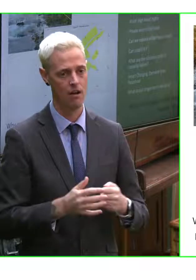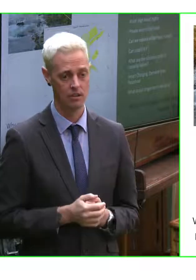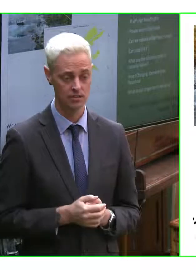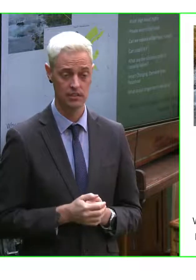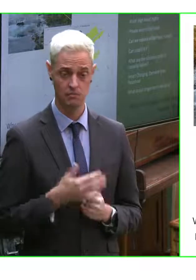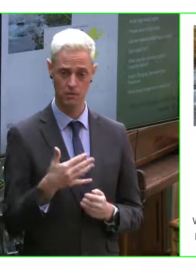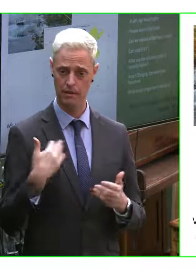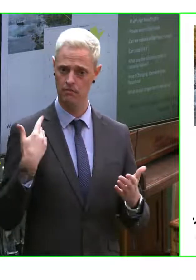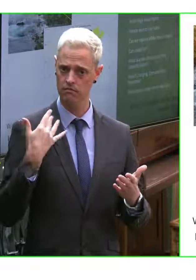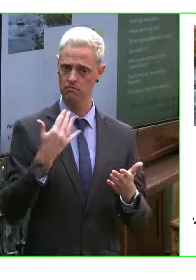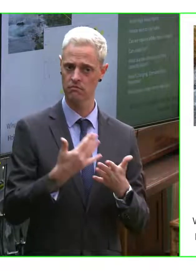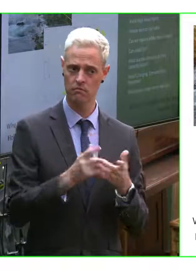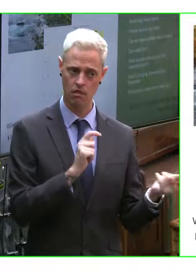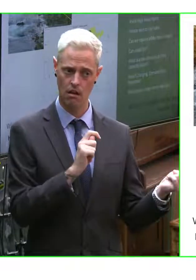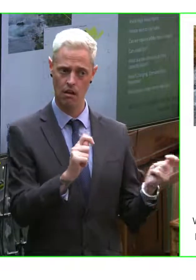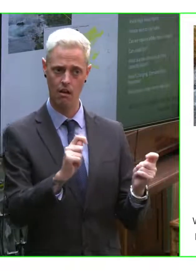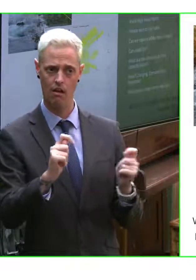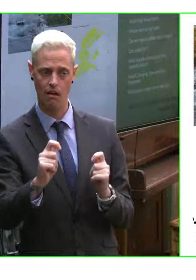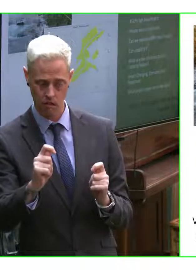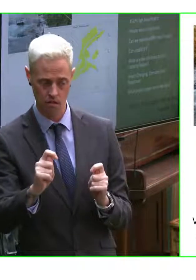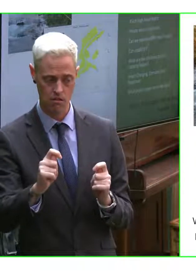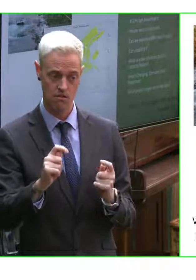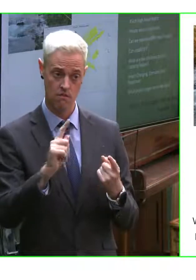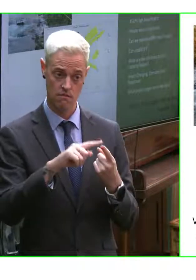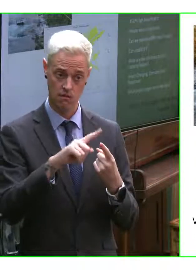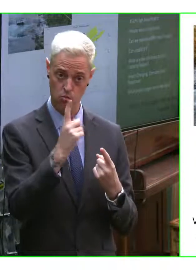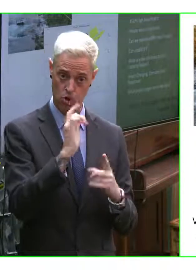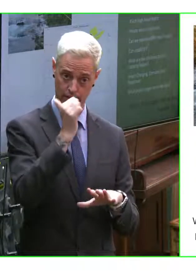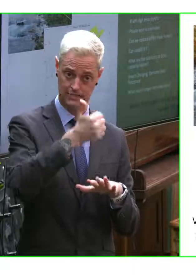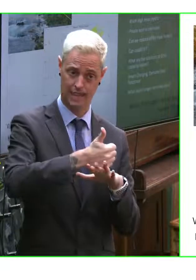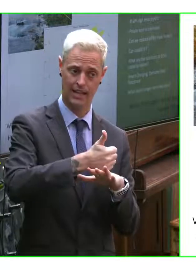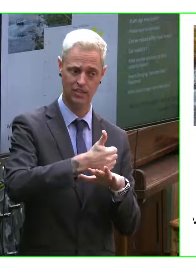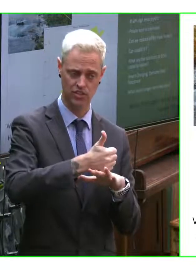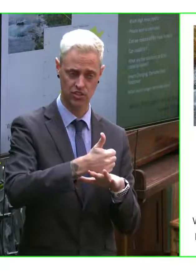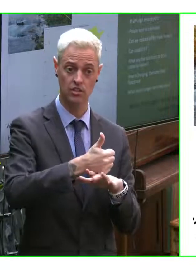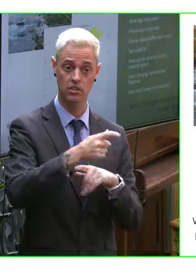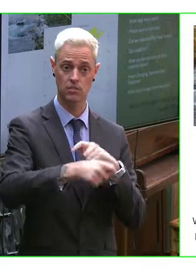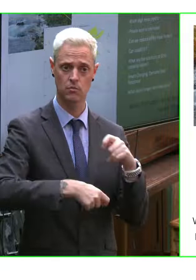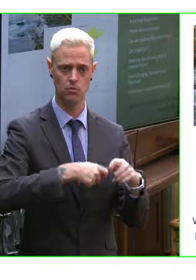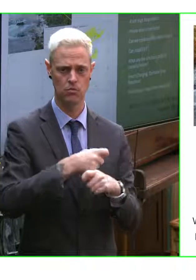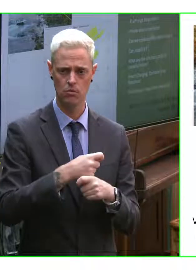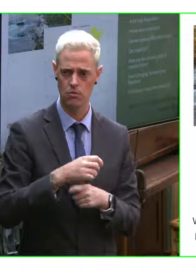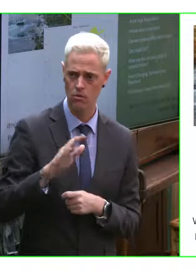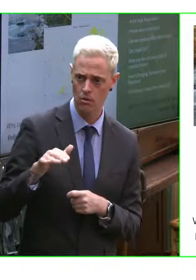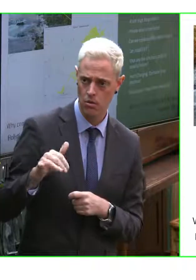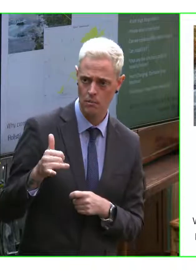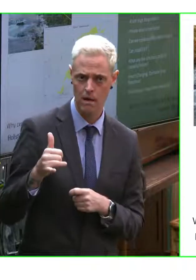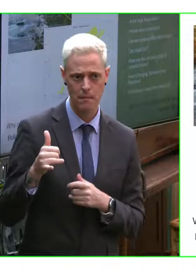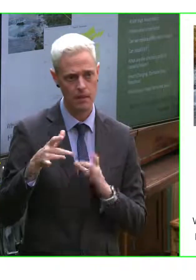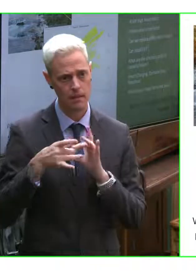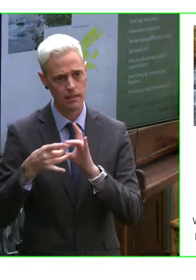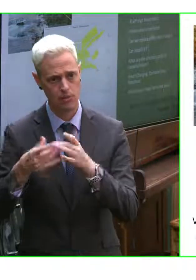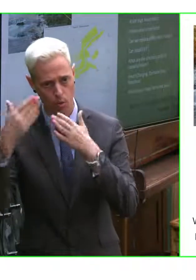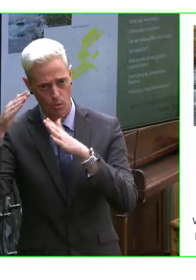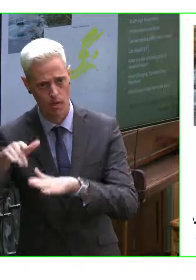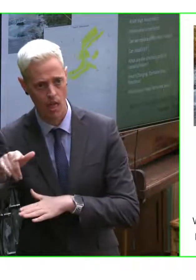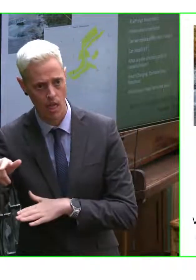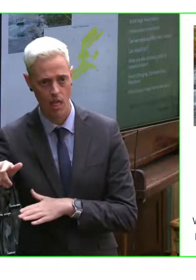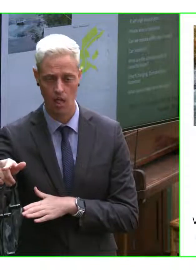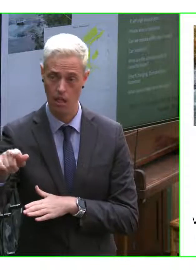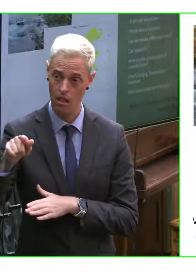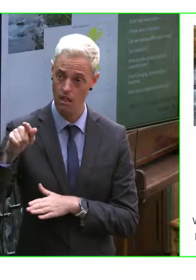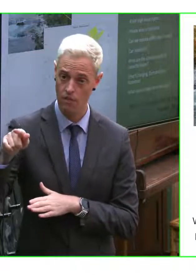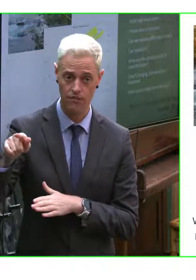evolved as a project from looking at one particular installation to actually, can we do a private wire to the hotel? Can we get the hotel